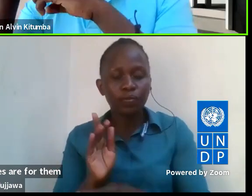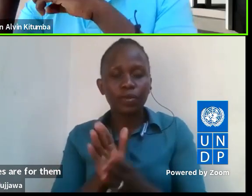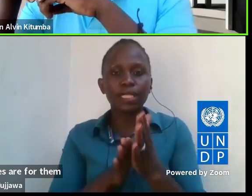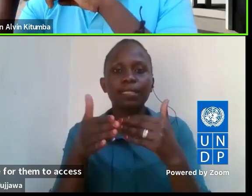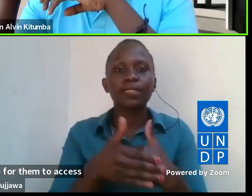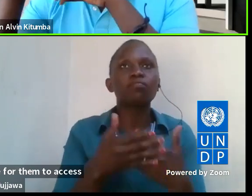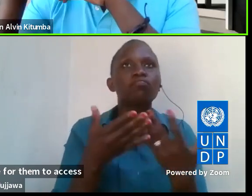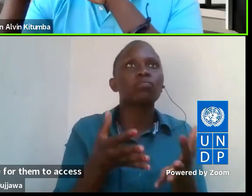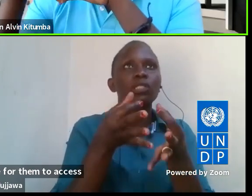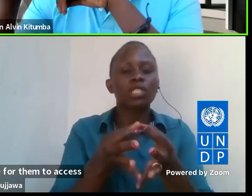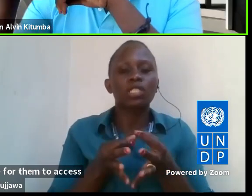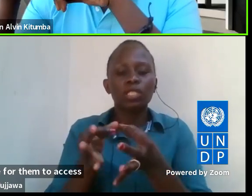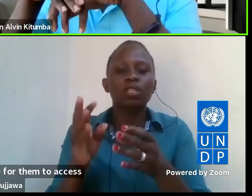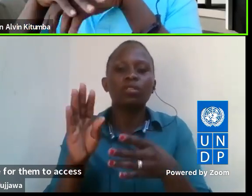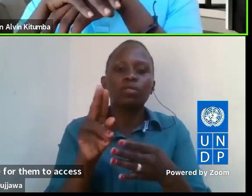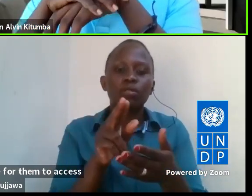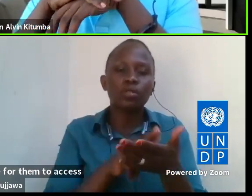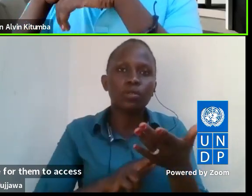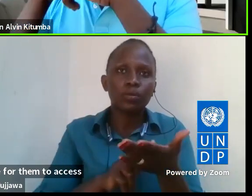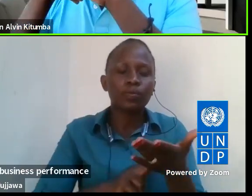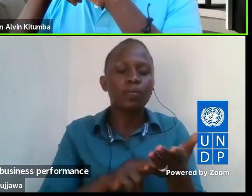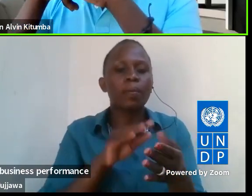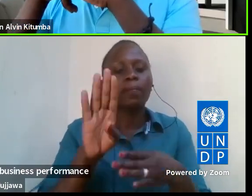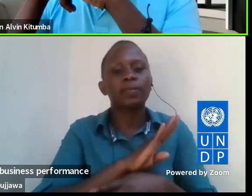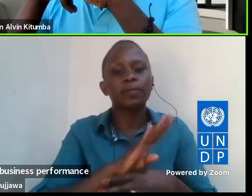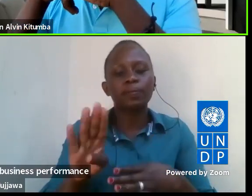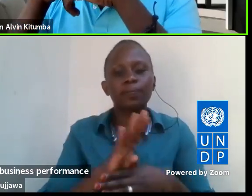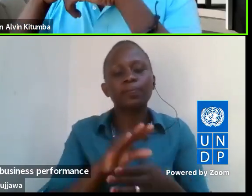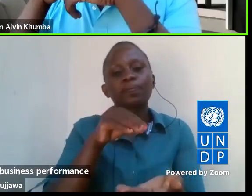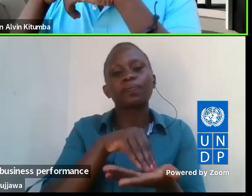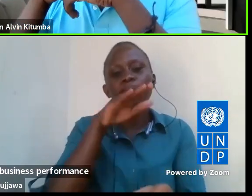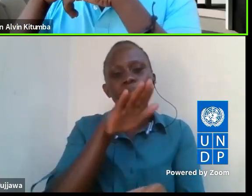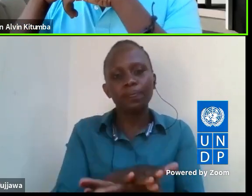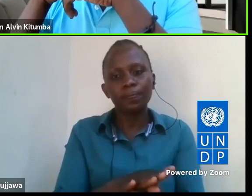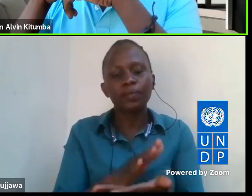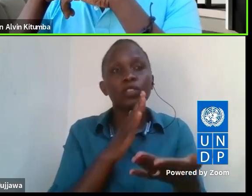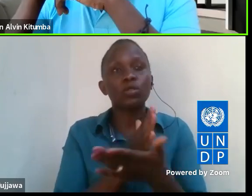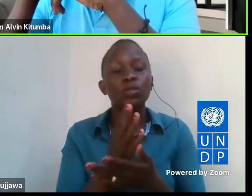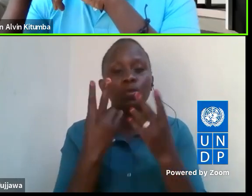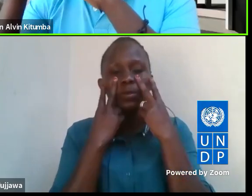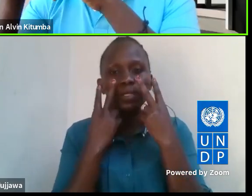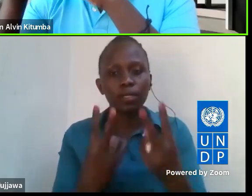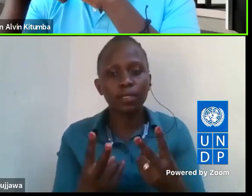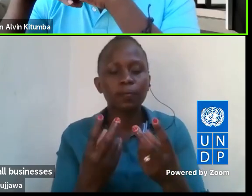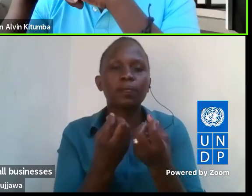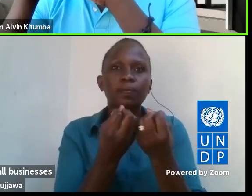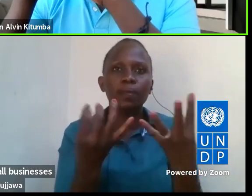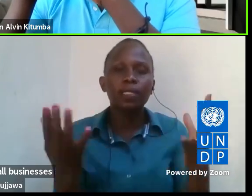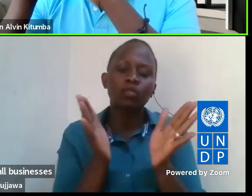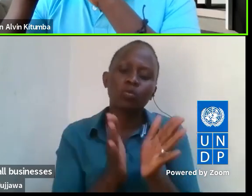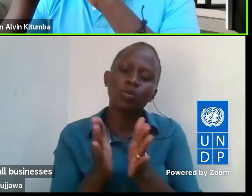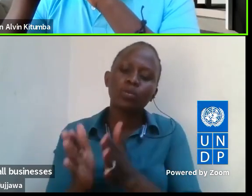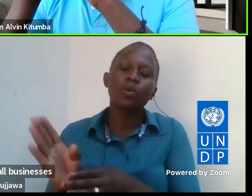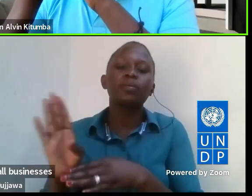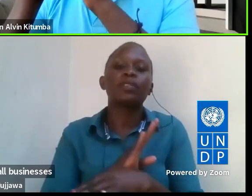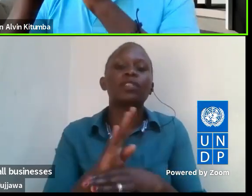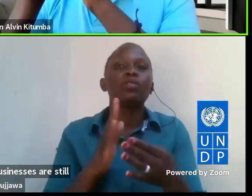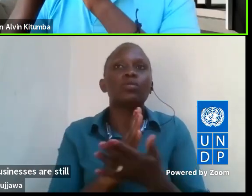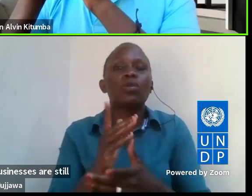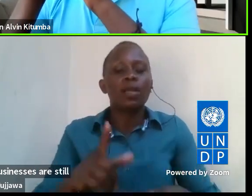and MFIs using business performance data. So we realize that many small businesses are still living below their full potential because